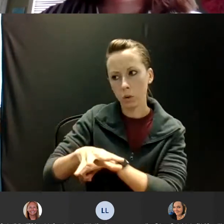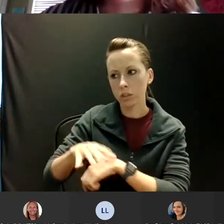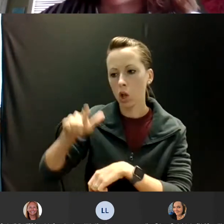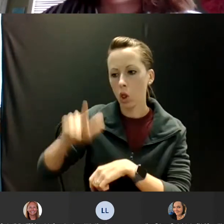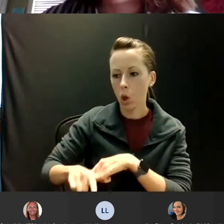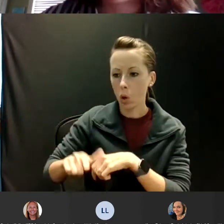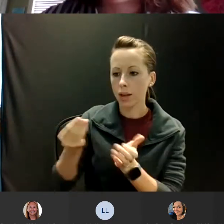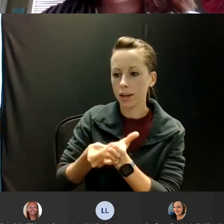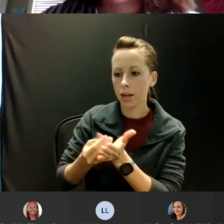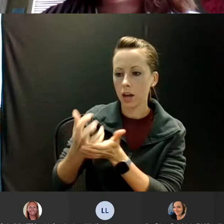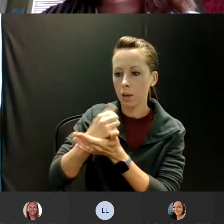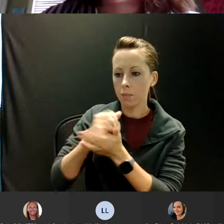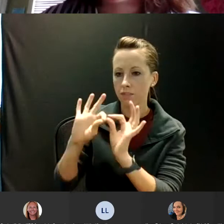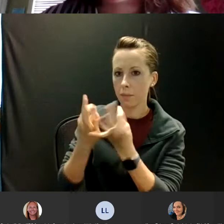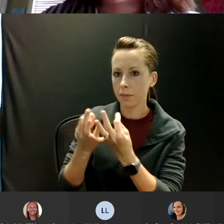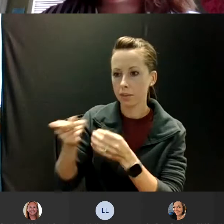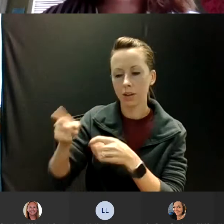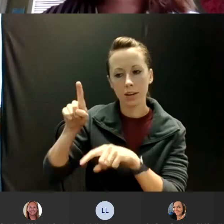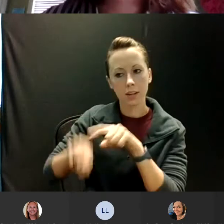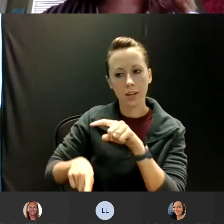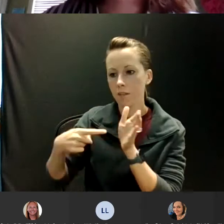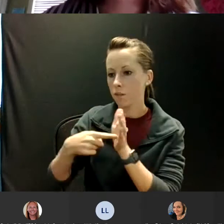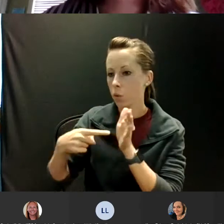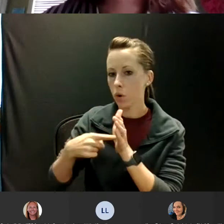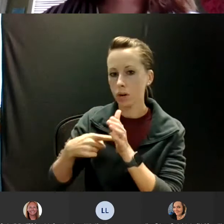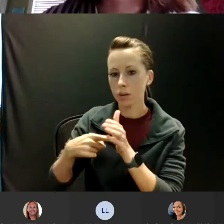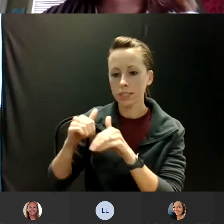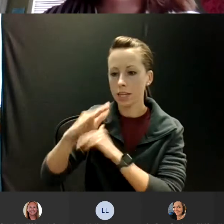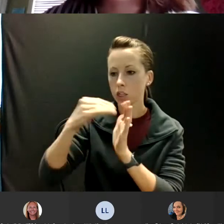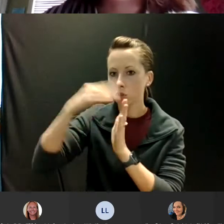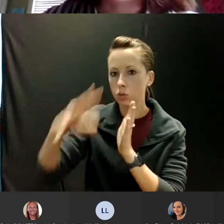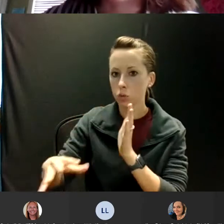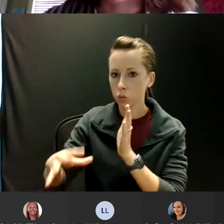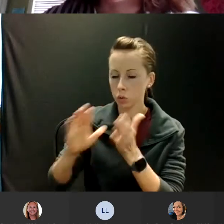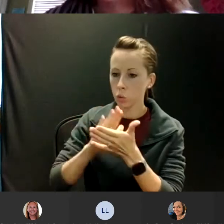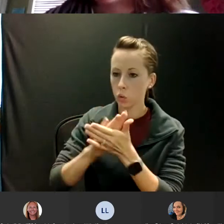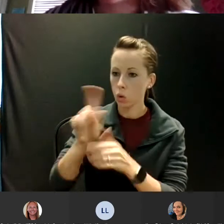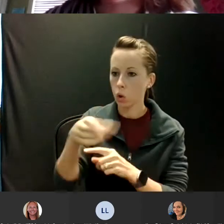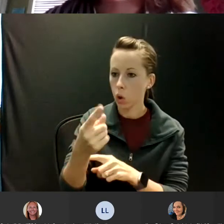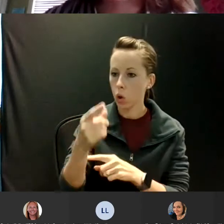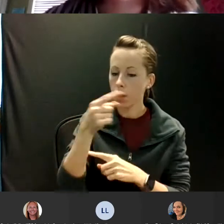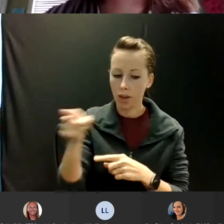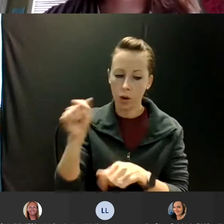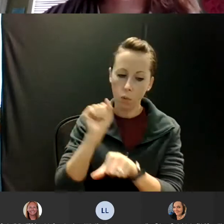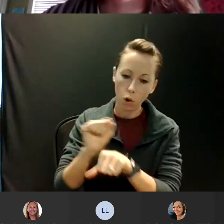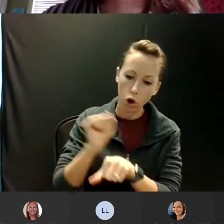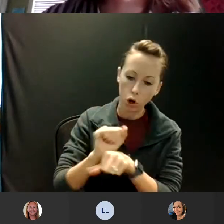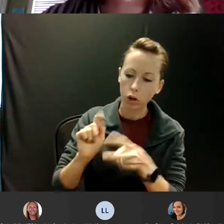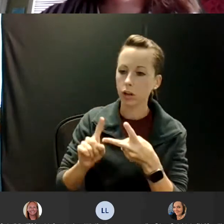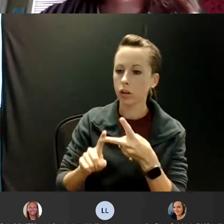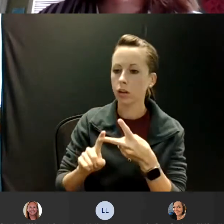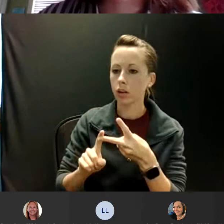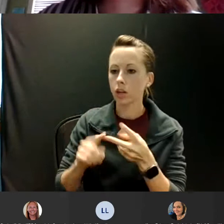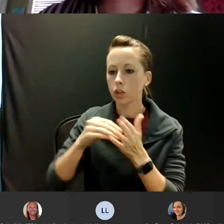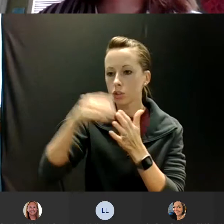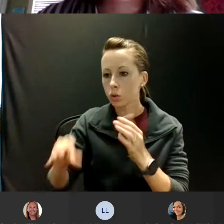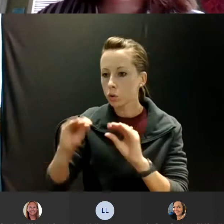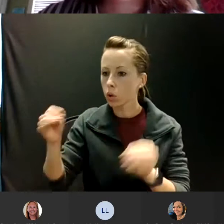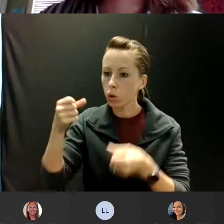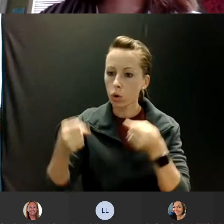can't afford to get their students to school on their own because they're working or the student can't have a